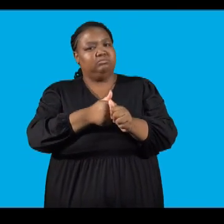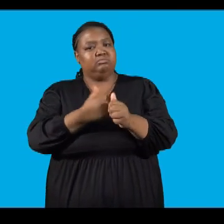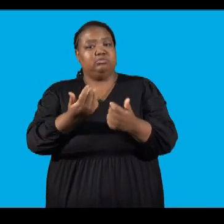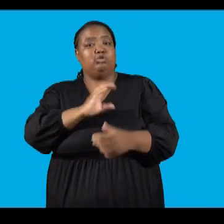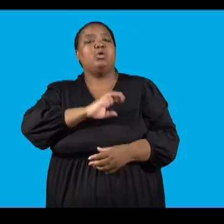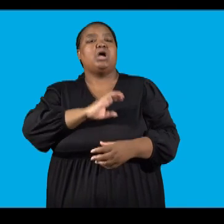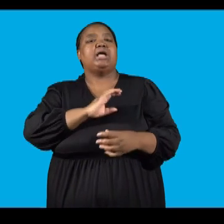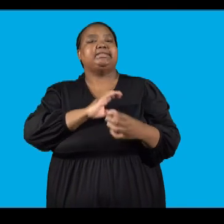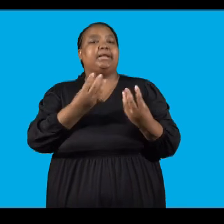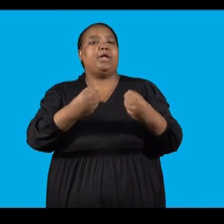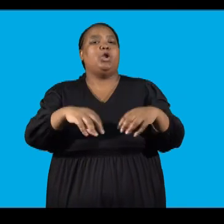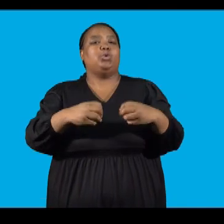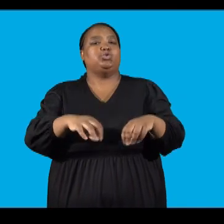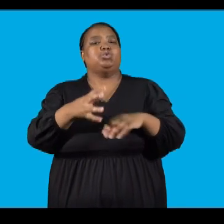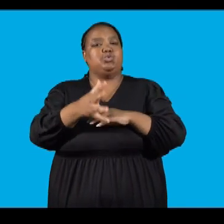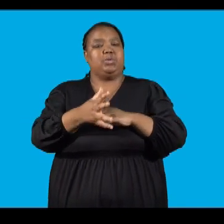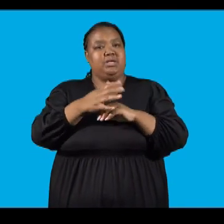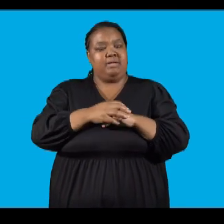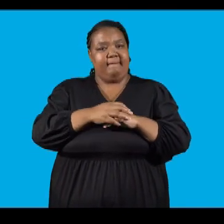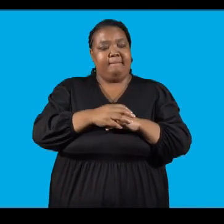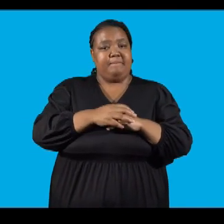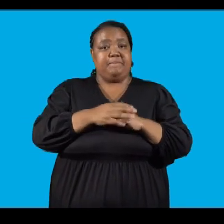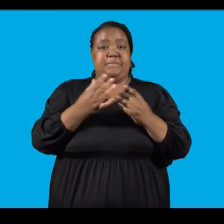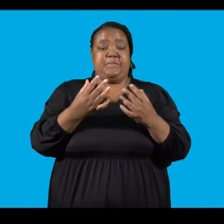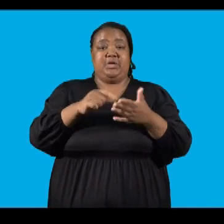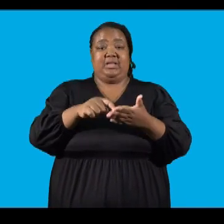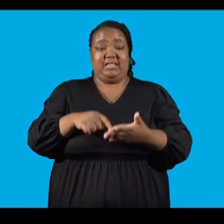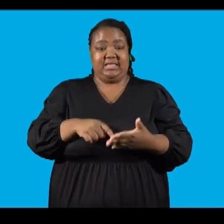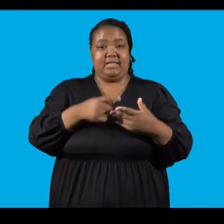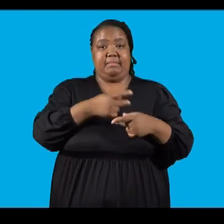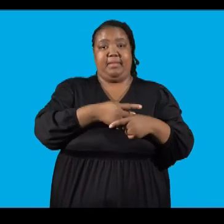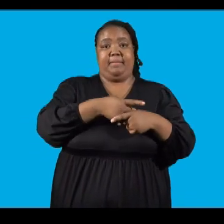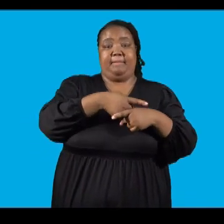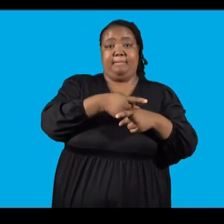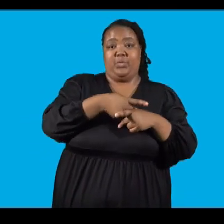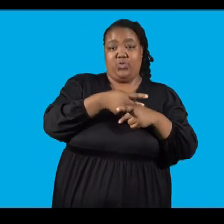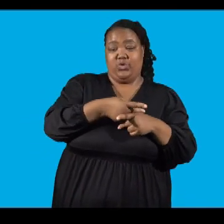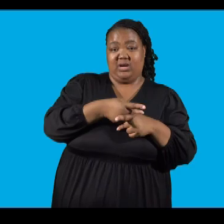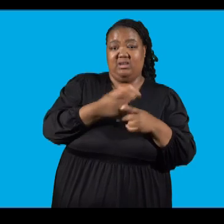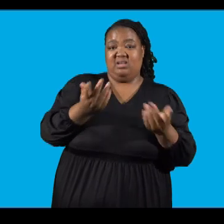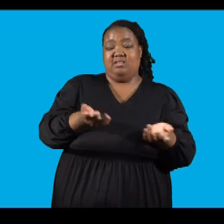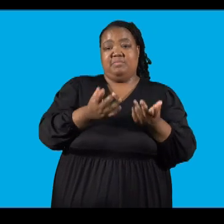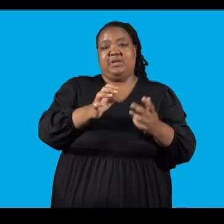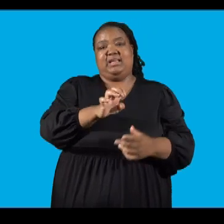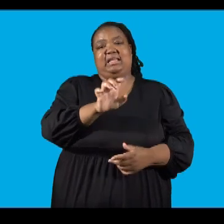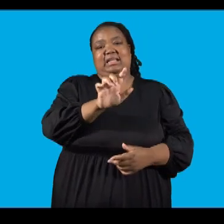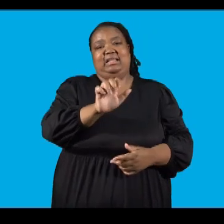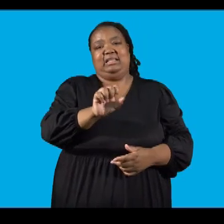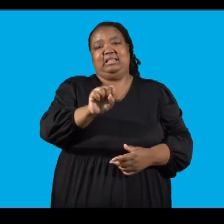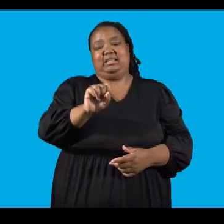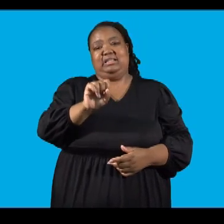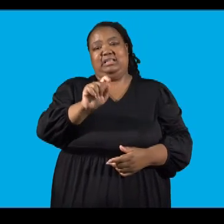thing, causing them to lose customers. Therefore, the demand for their product becomes